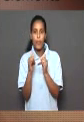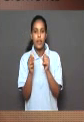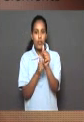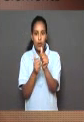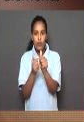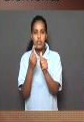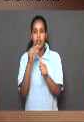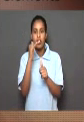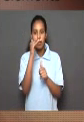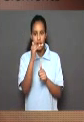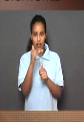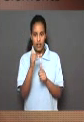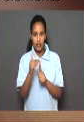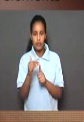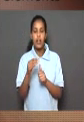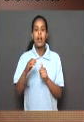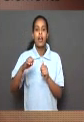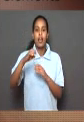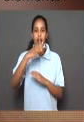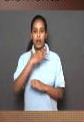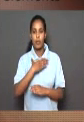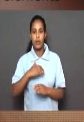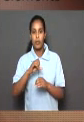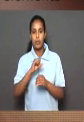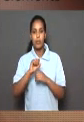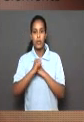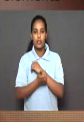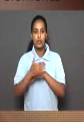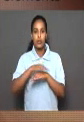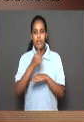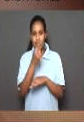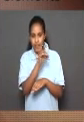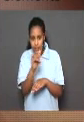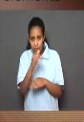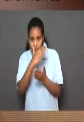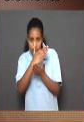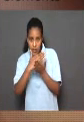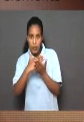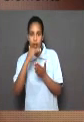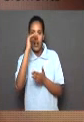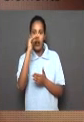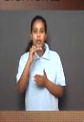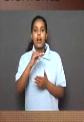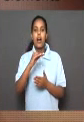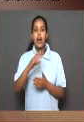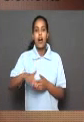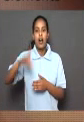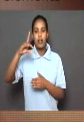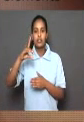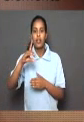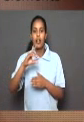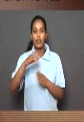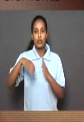the arrangement of elements based on the same sublevel the highest electrons